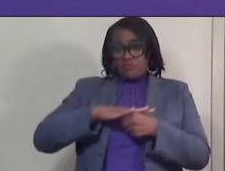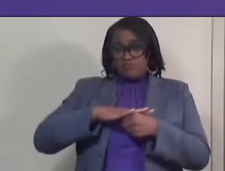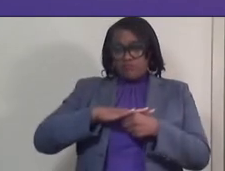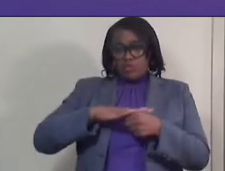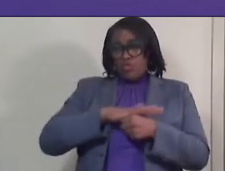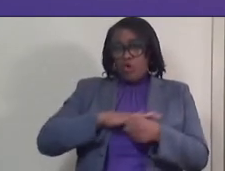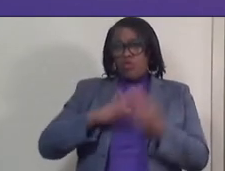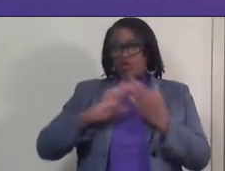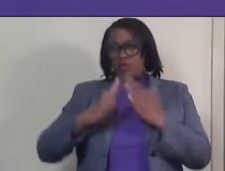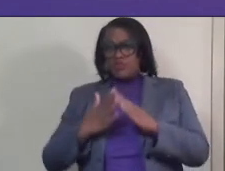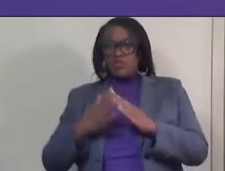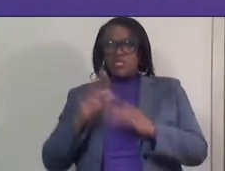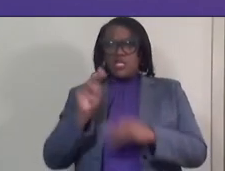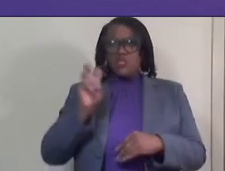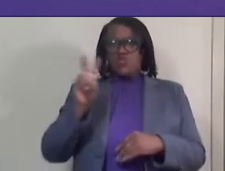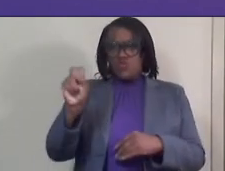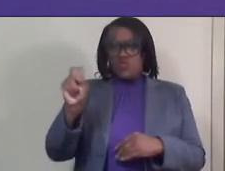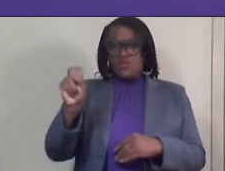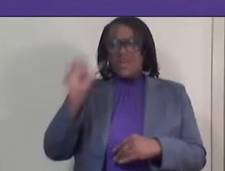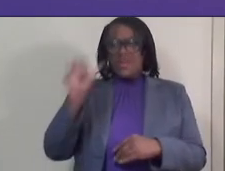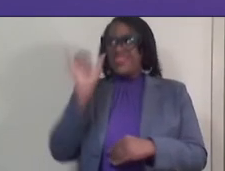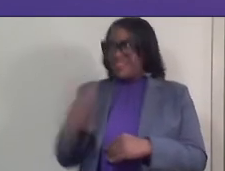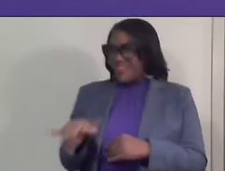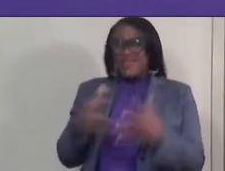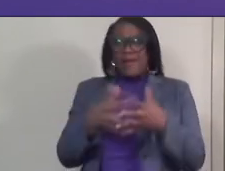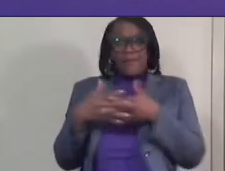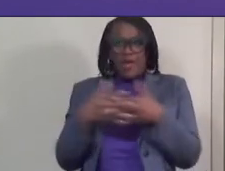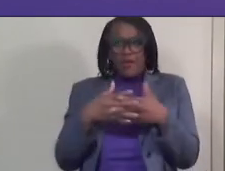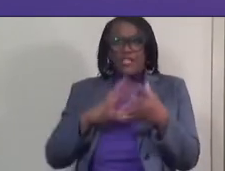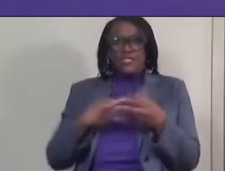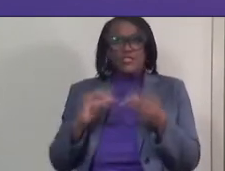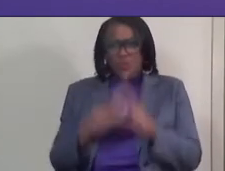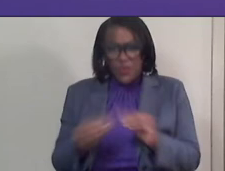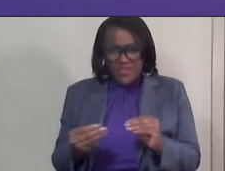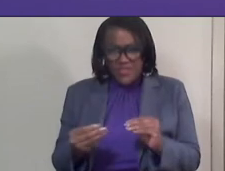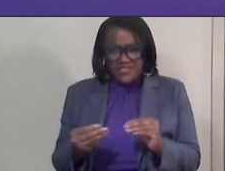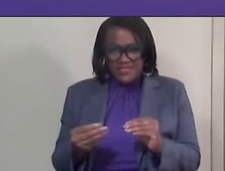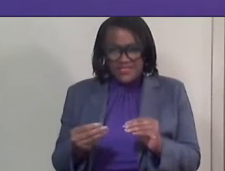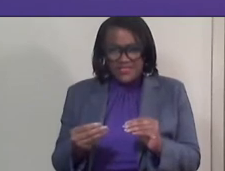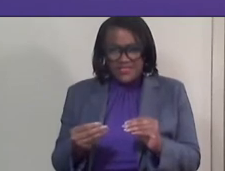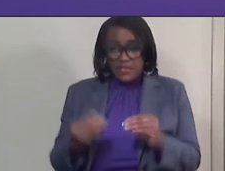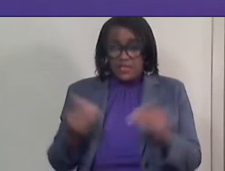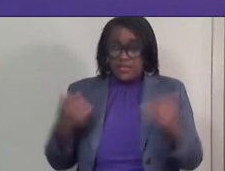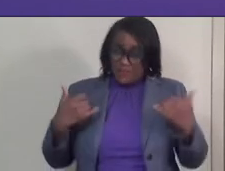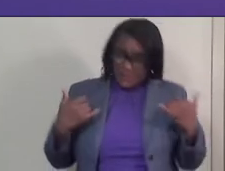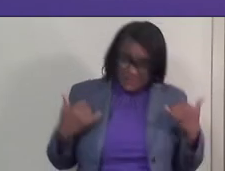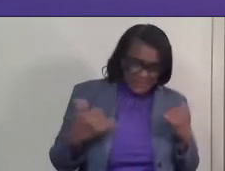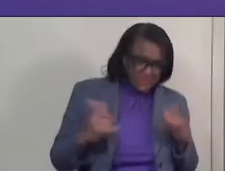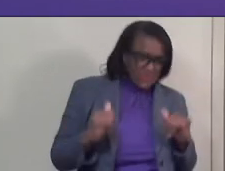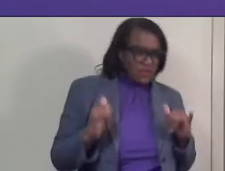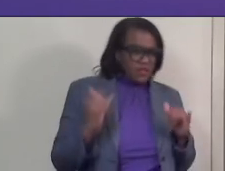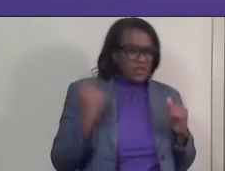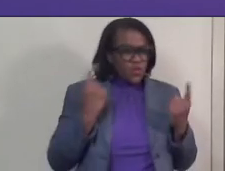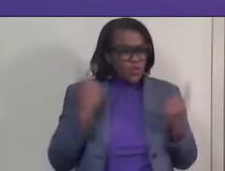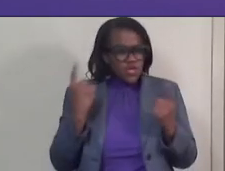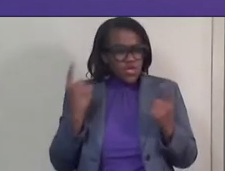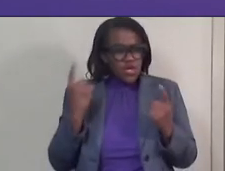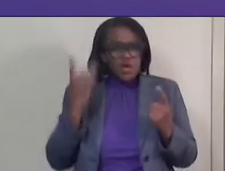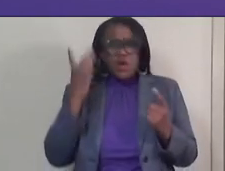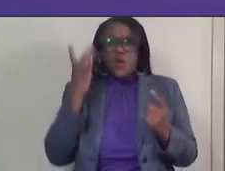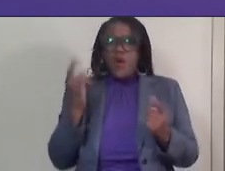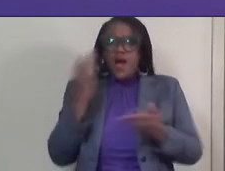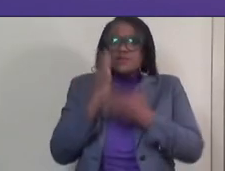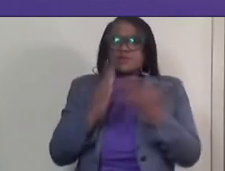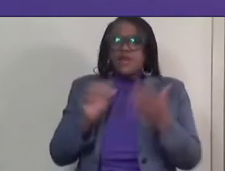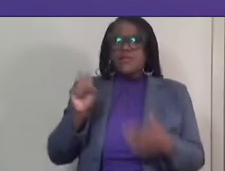are America's news stories. Still, I wonder why some Swarthmore